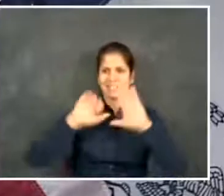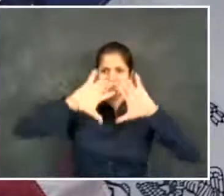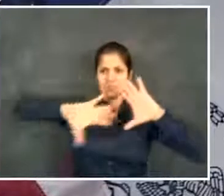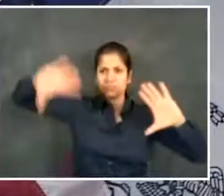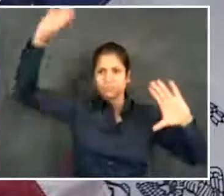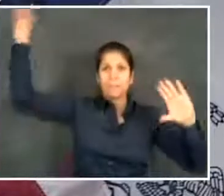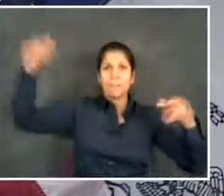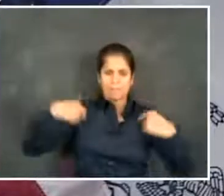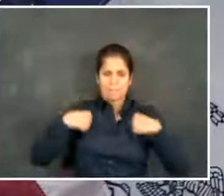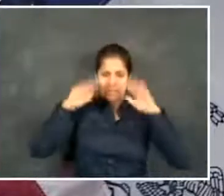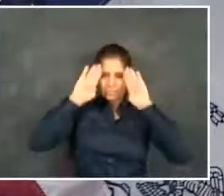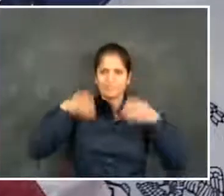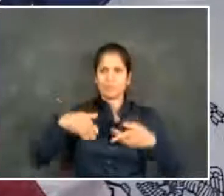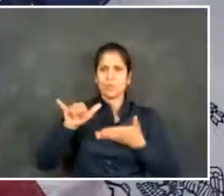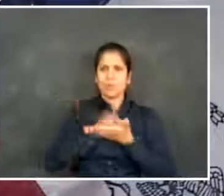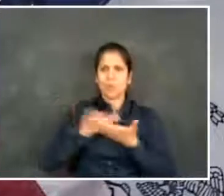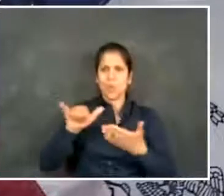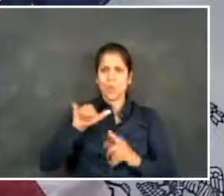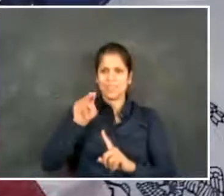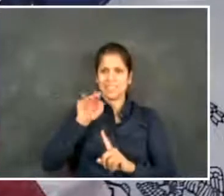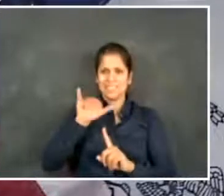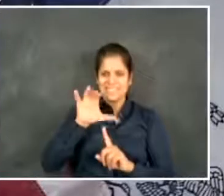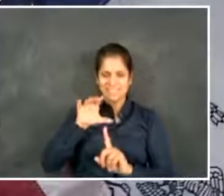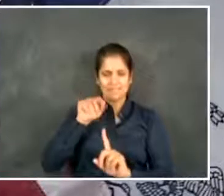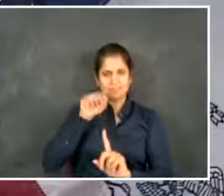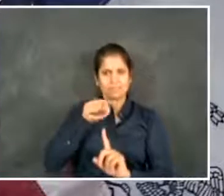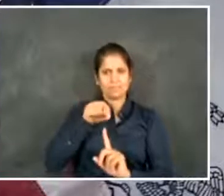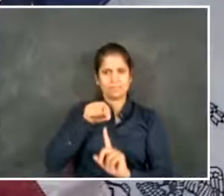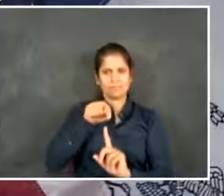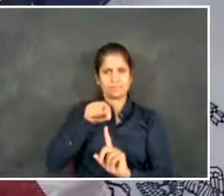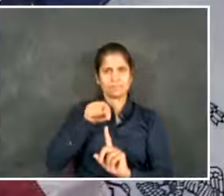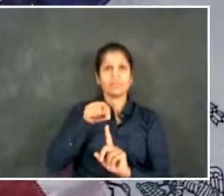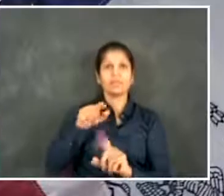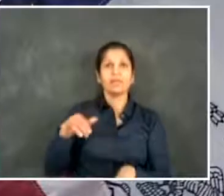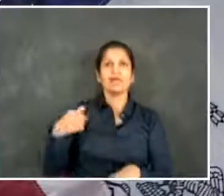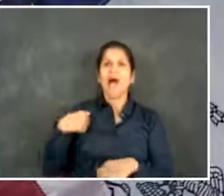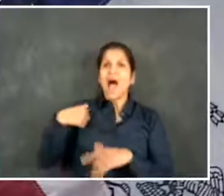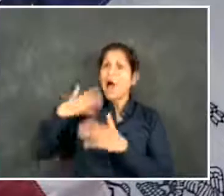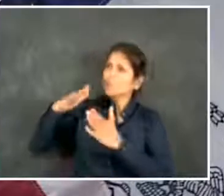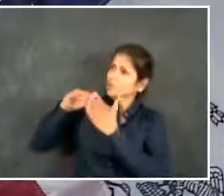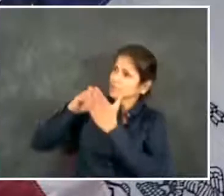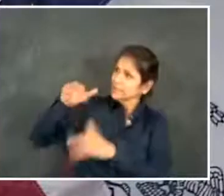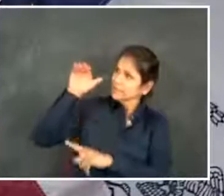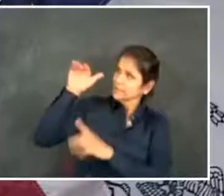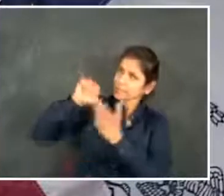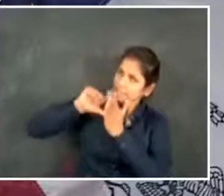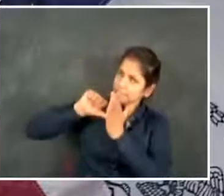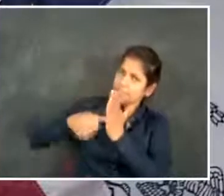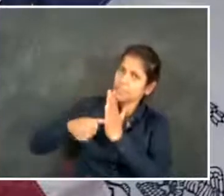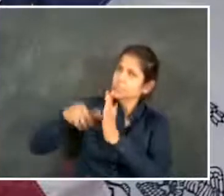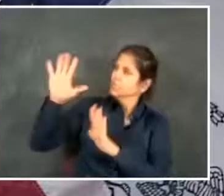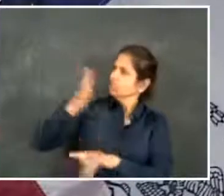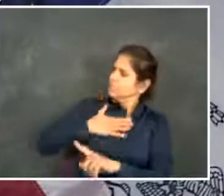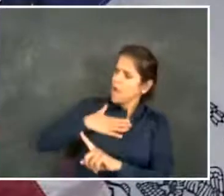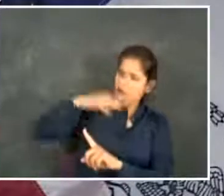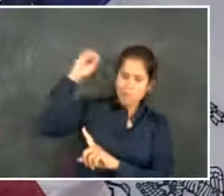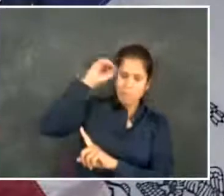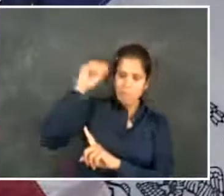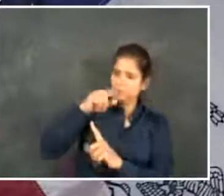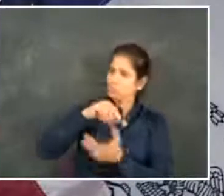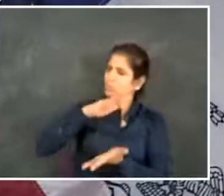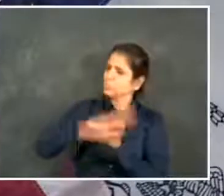cannot be reopened until September. I've also made clear in every way, including